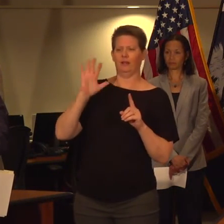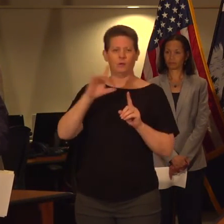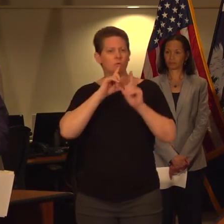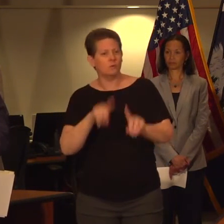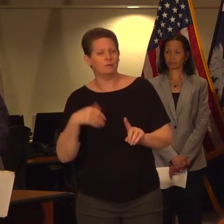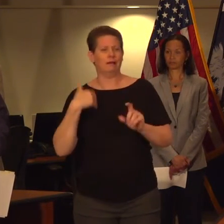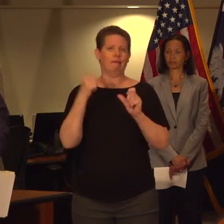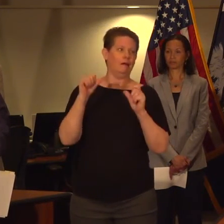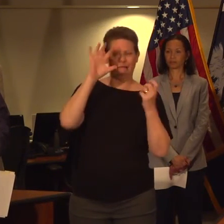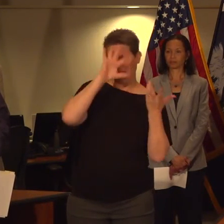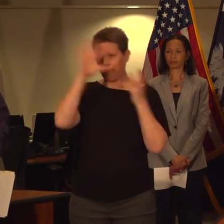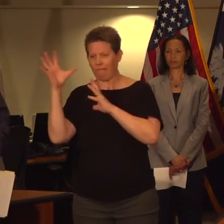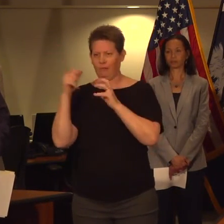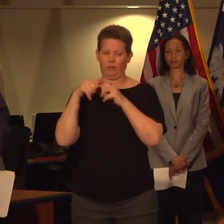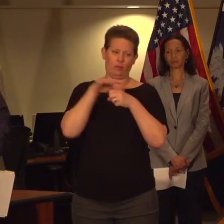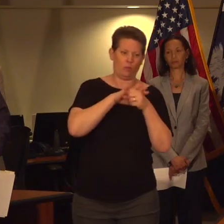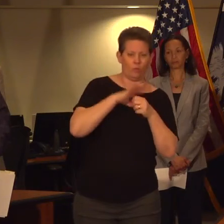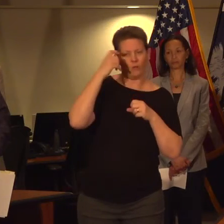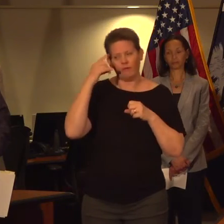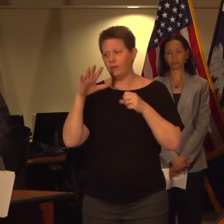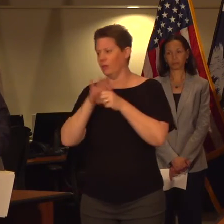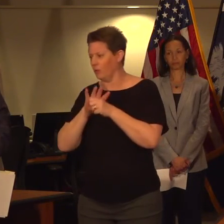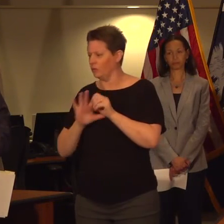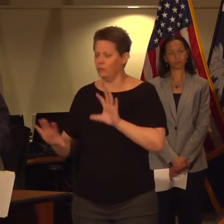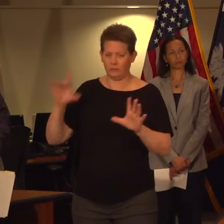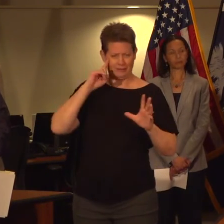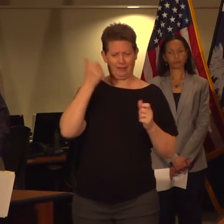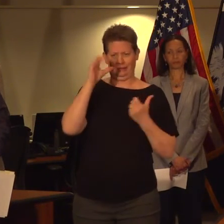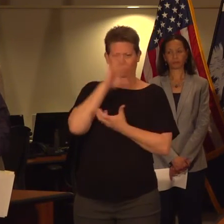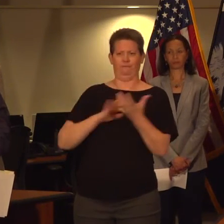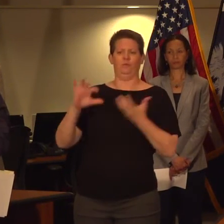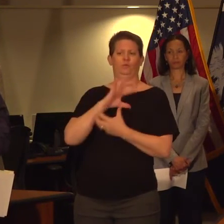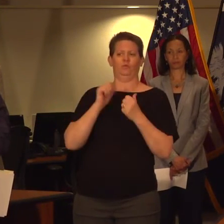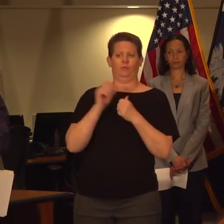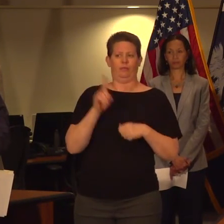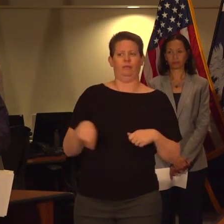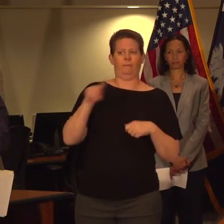local governments, local leaders, and South Carolinians overall about how to handle